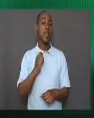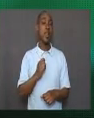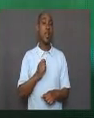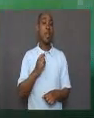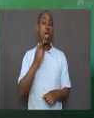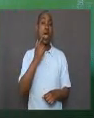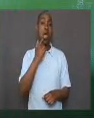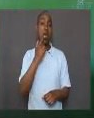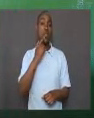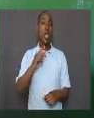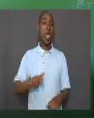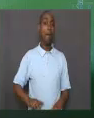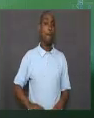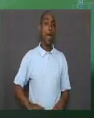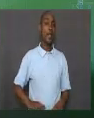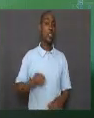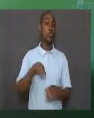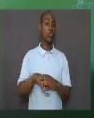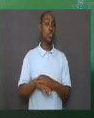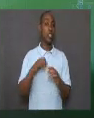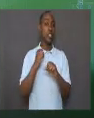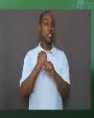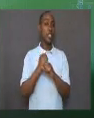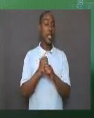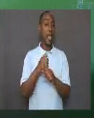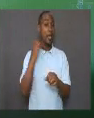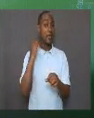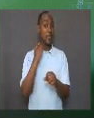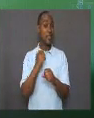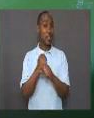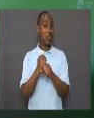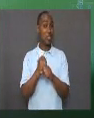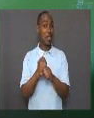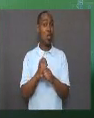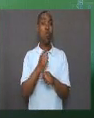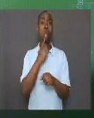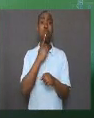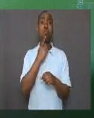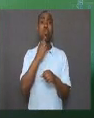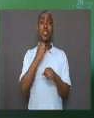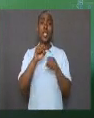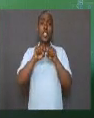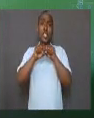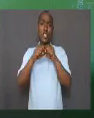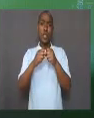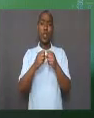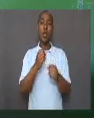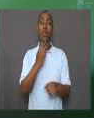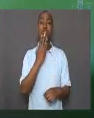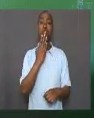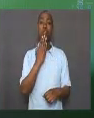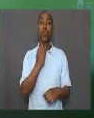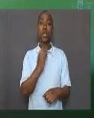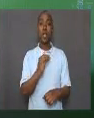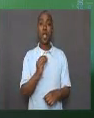pancreas. It works to break down starch to the sugar